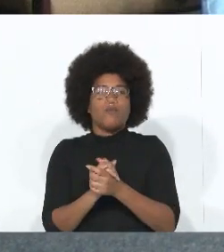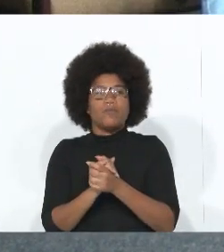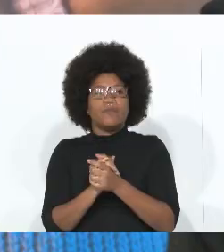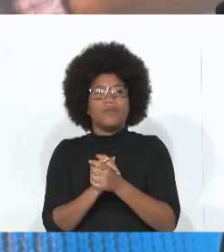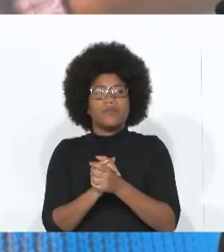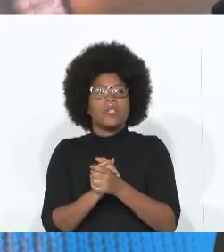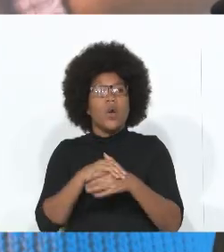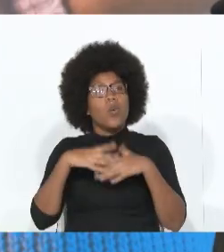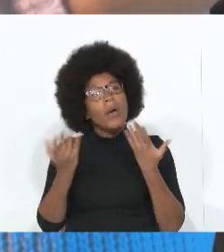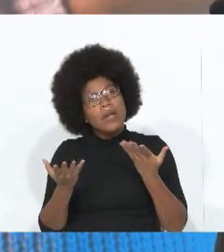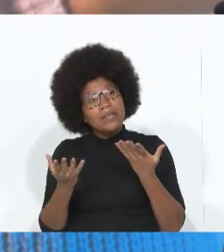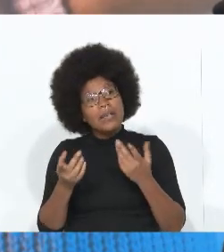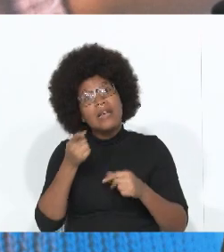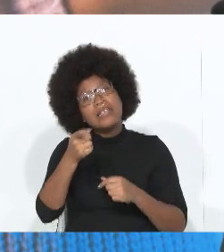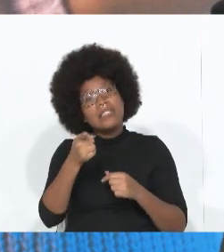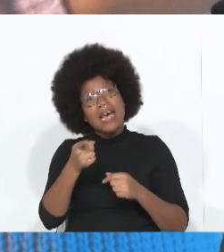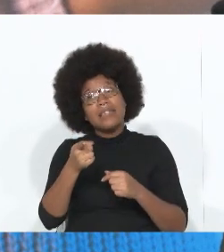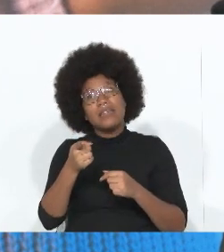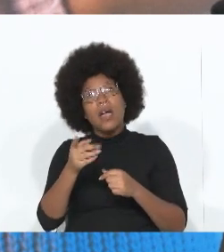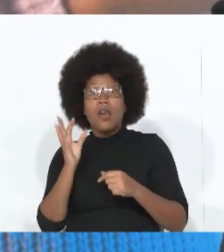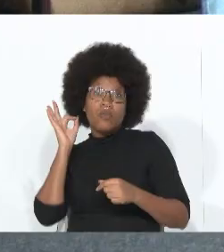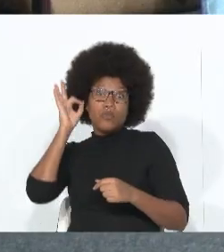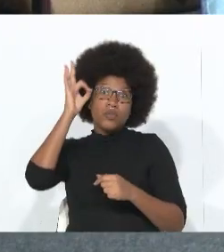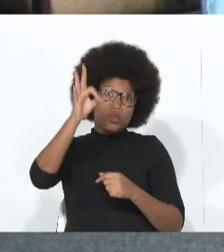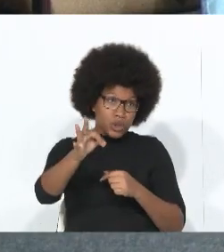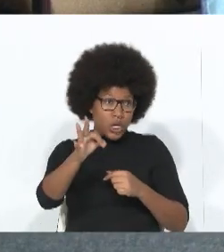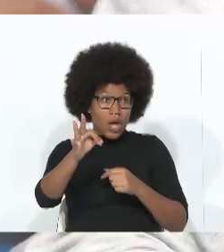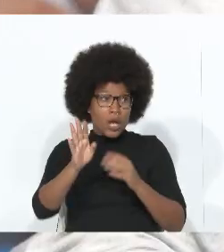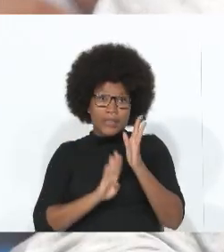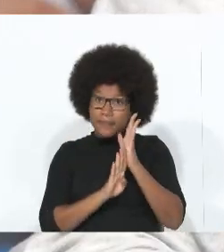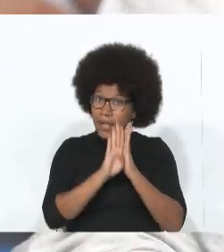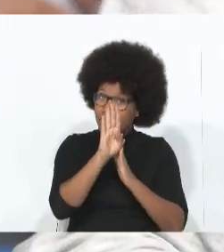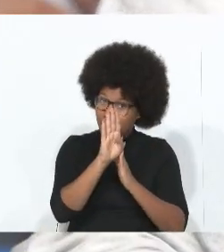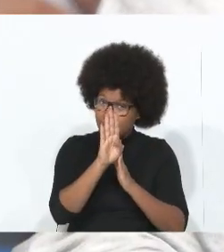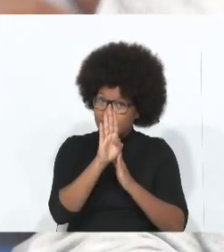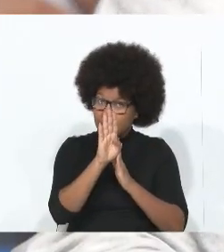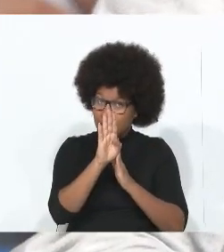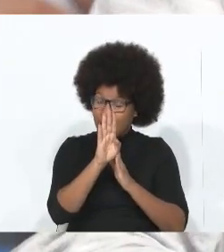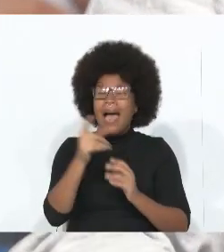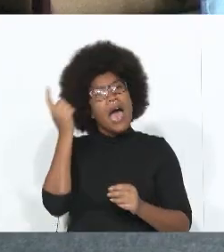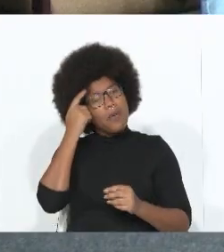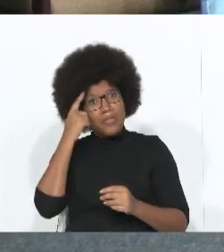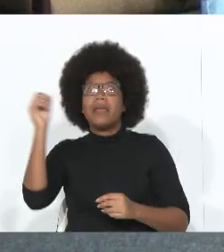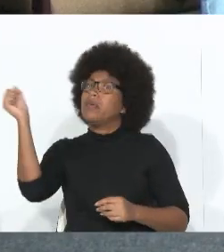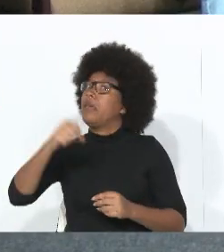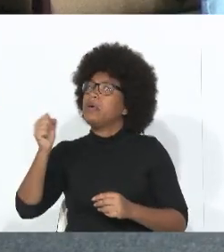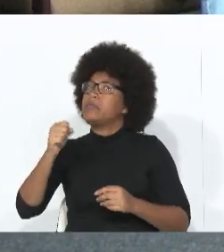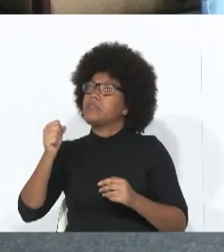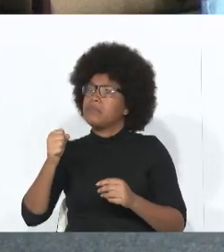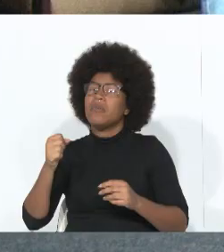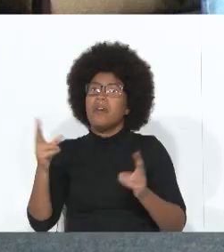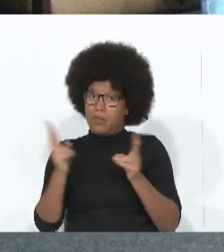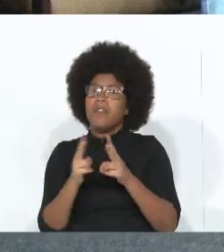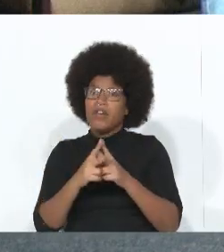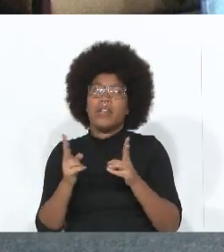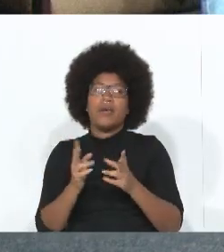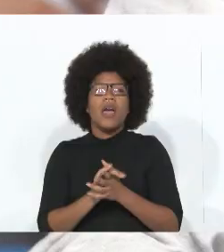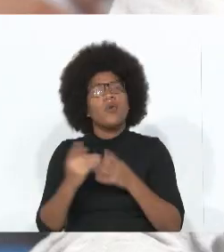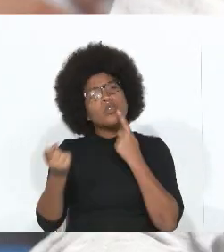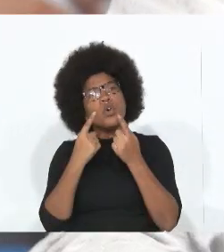But is that a progressive step then? I would think it's a very progressive step. I want to talk